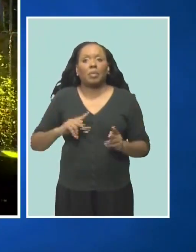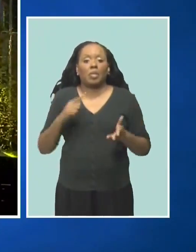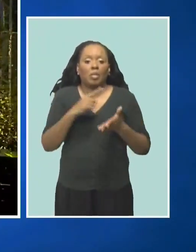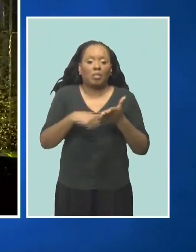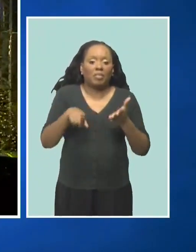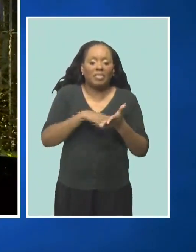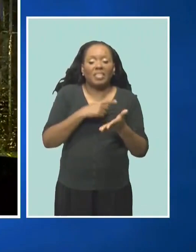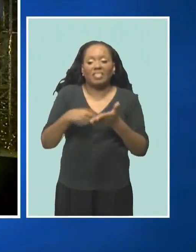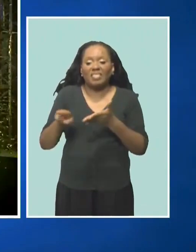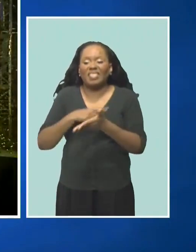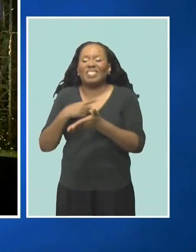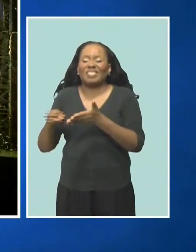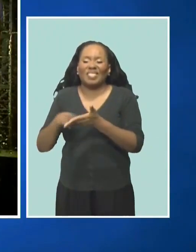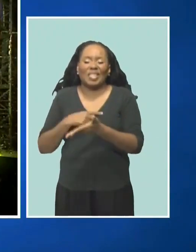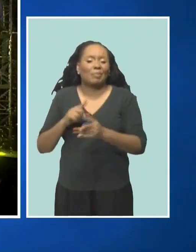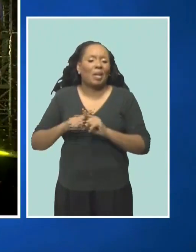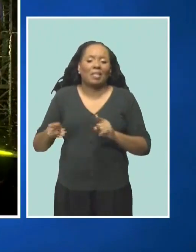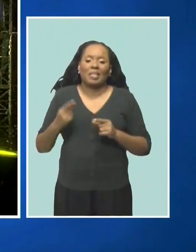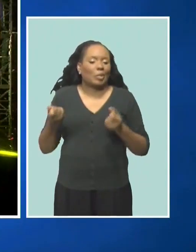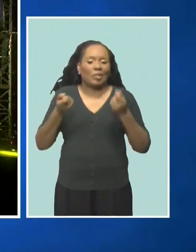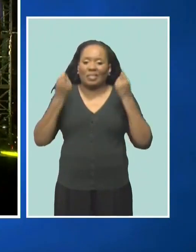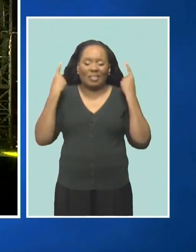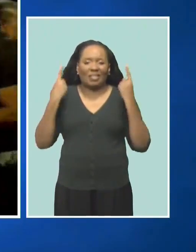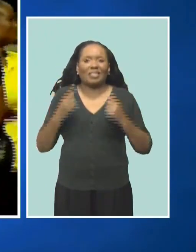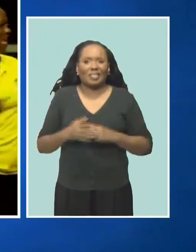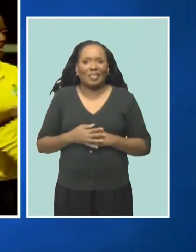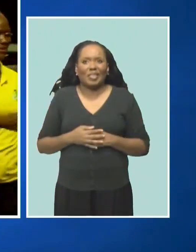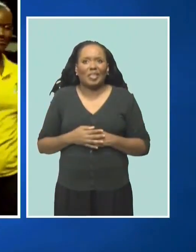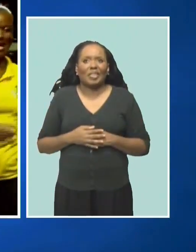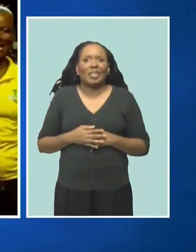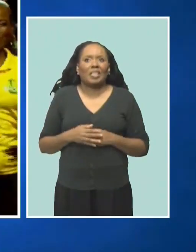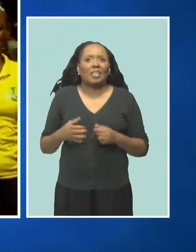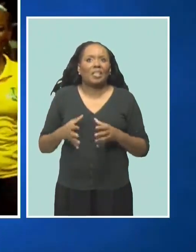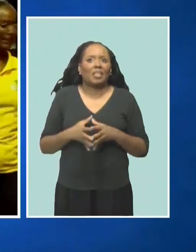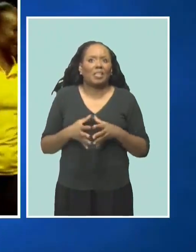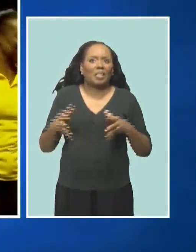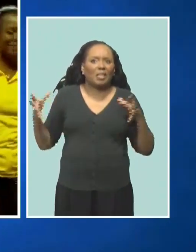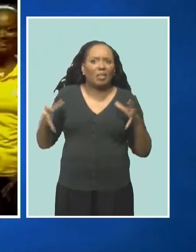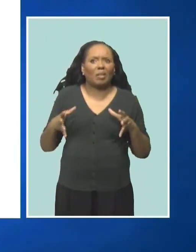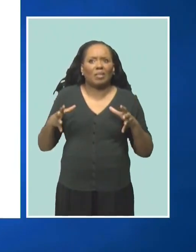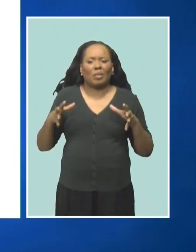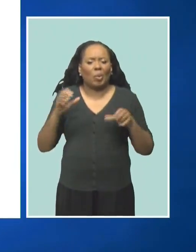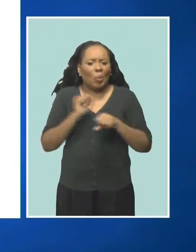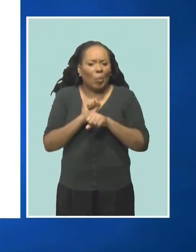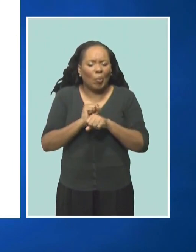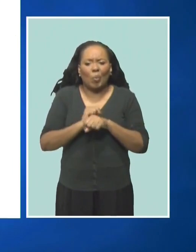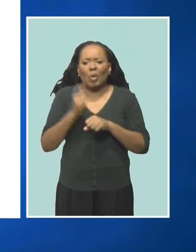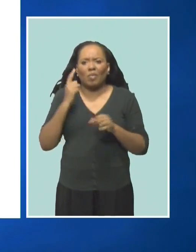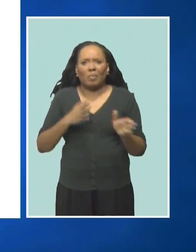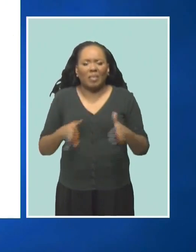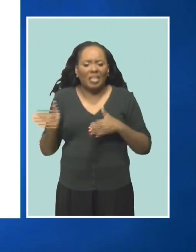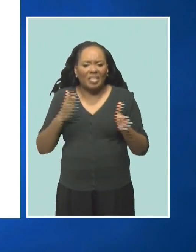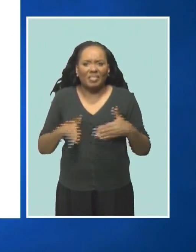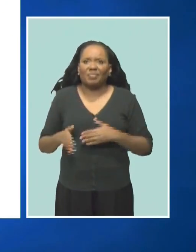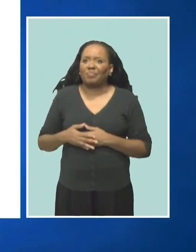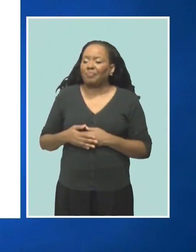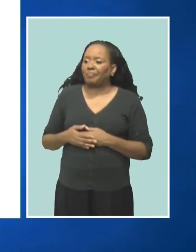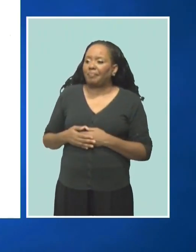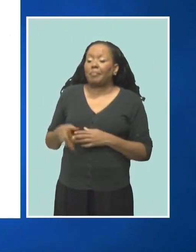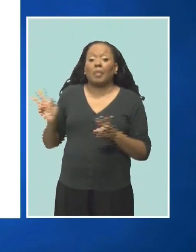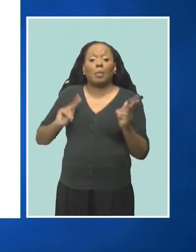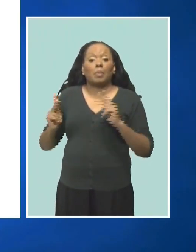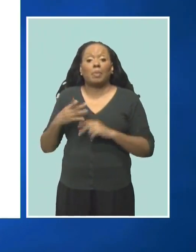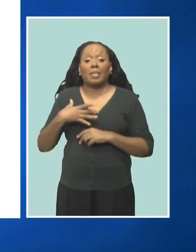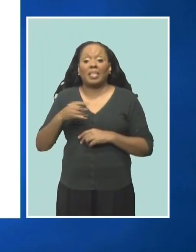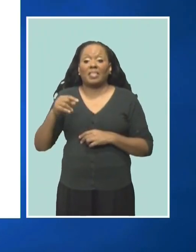because they don't understand what it means to organize a festival of such magnitude. Everybody like criticize NCF. Everybody like